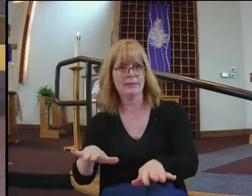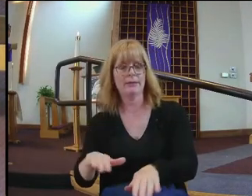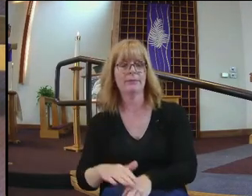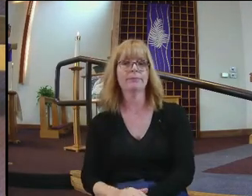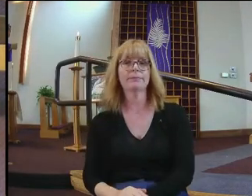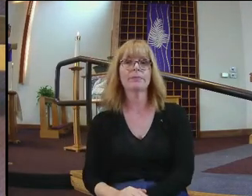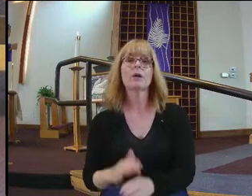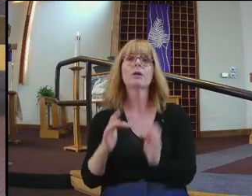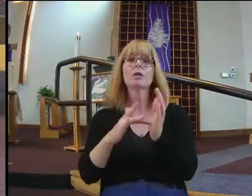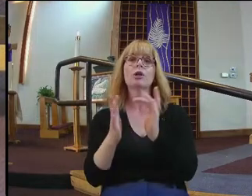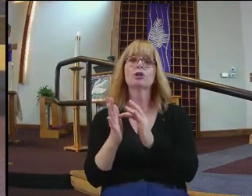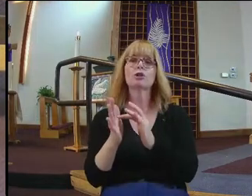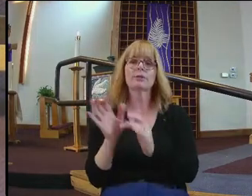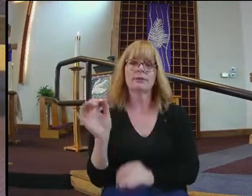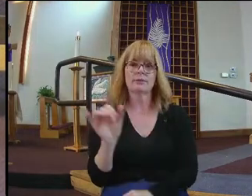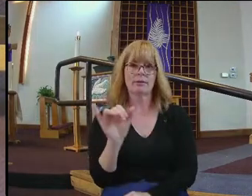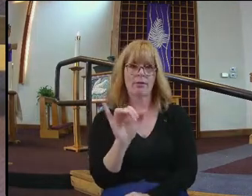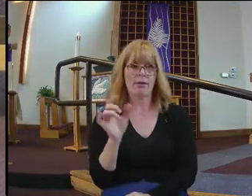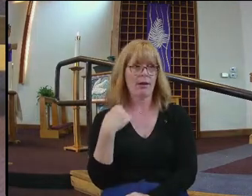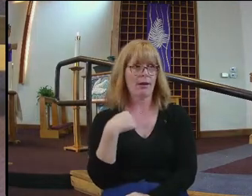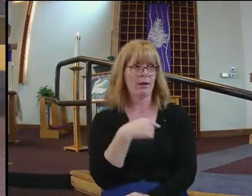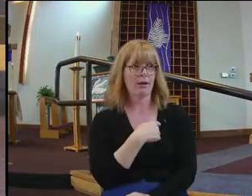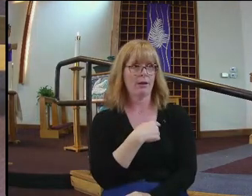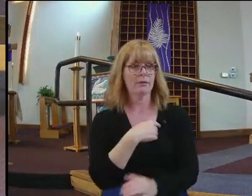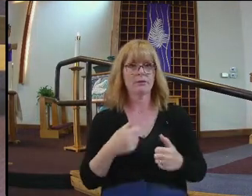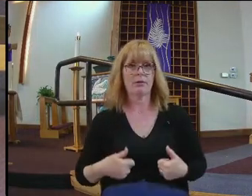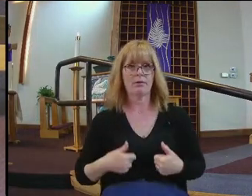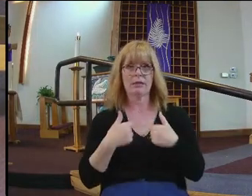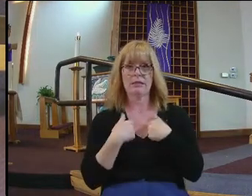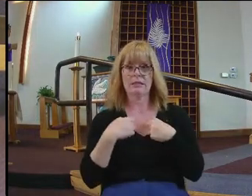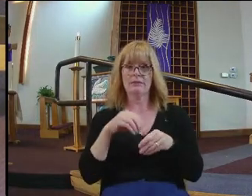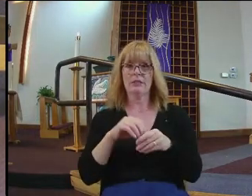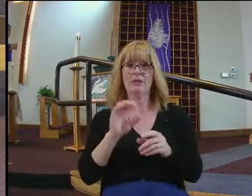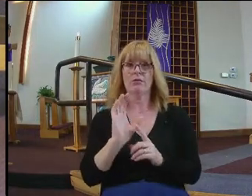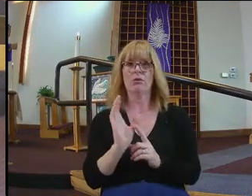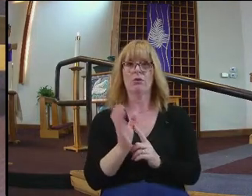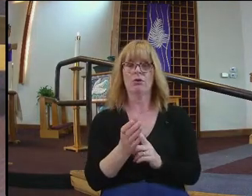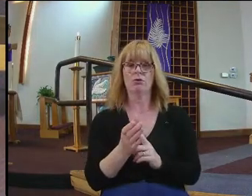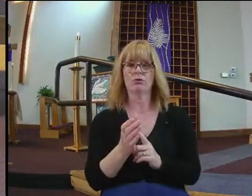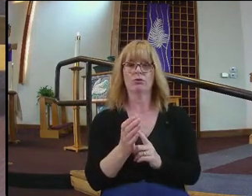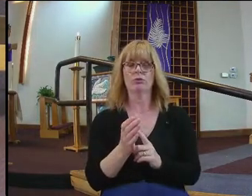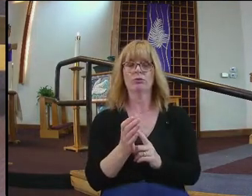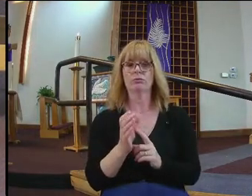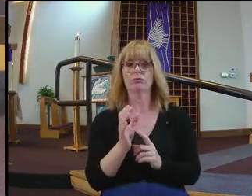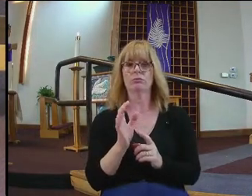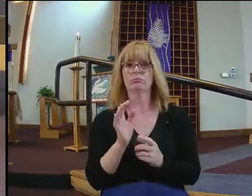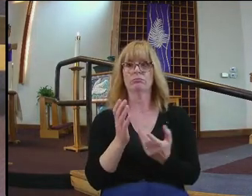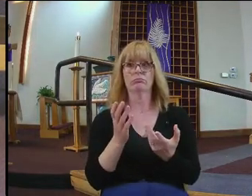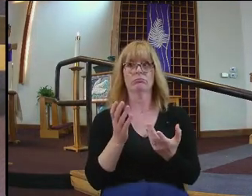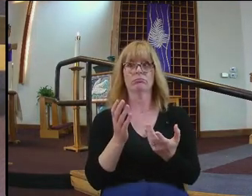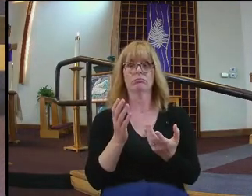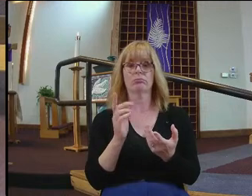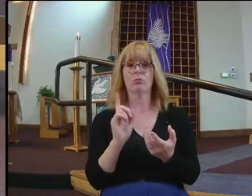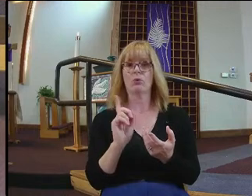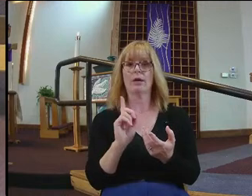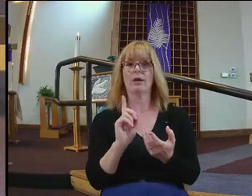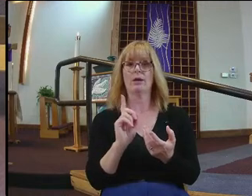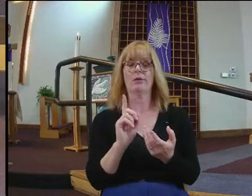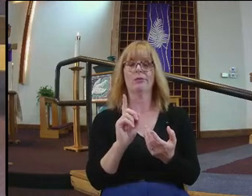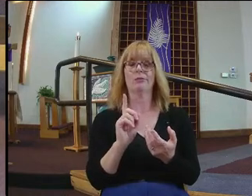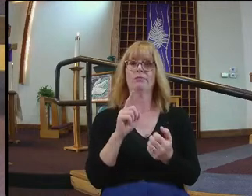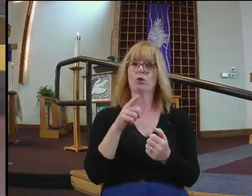Jesus, like us, lived in a culture that said, you